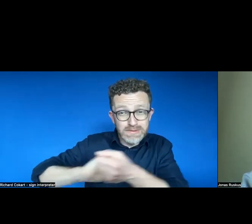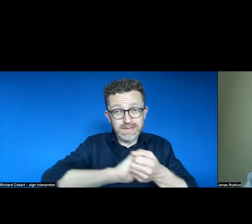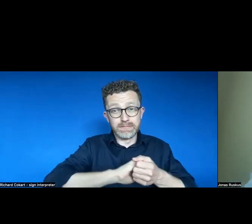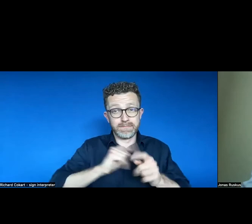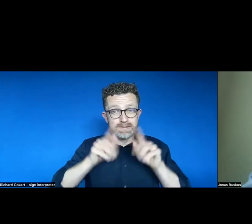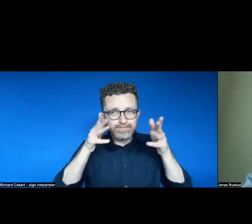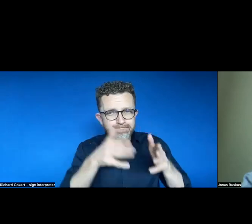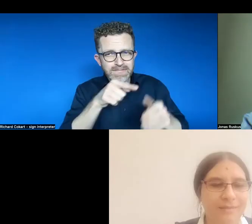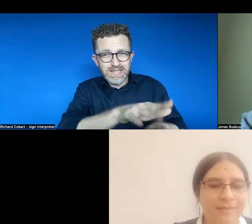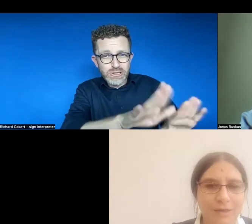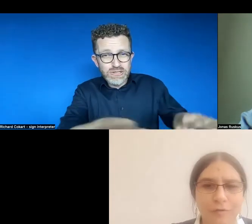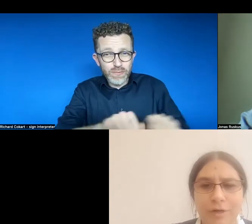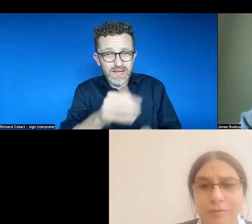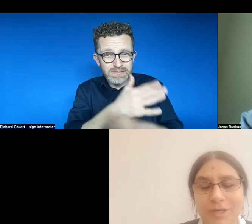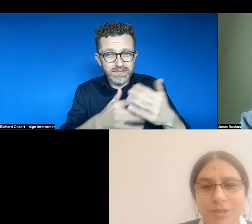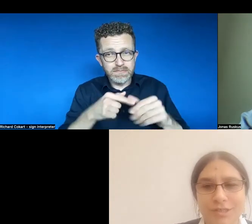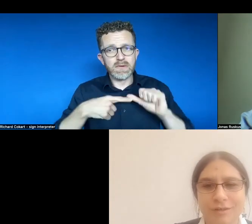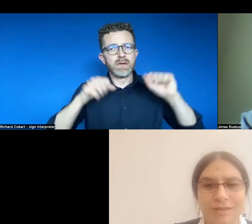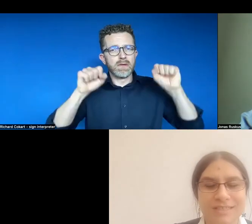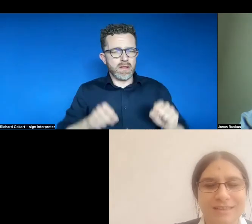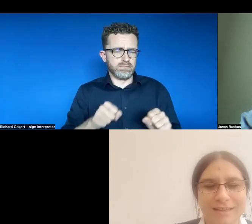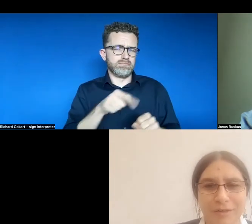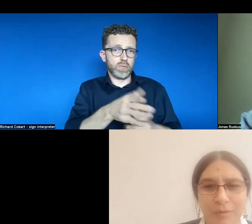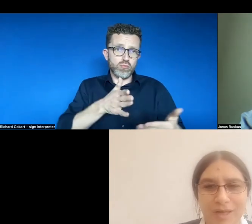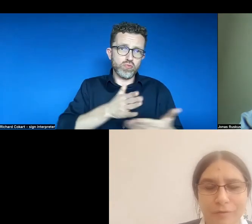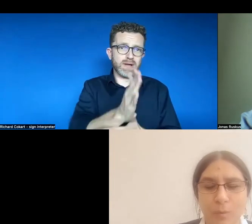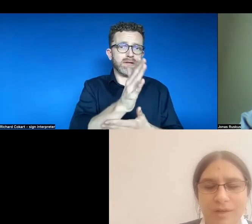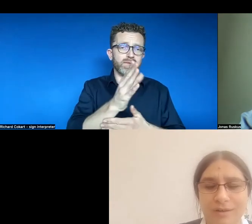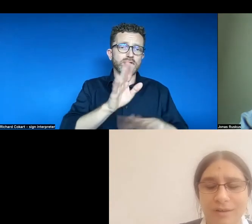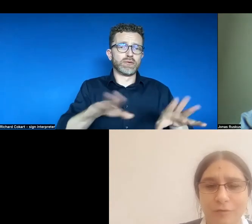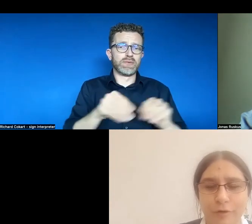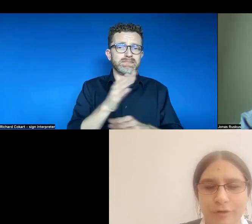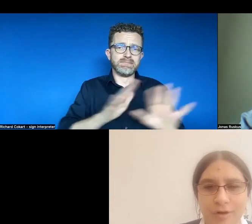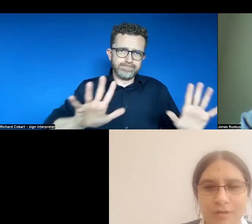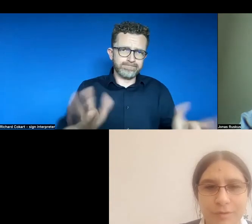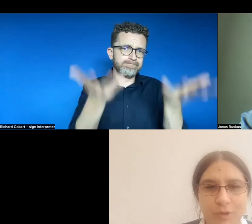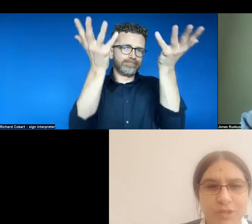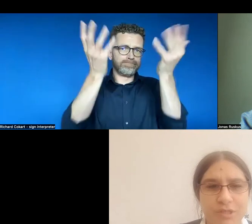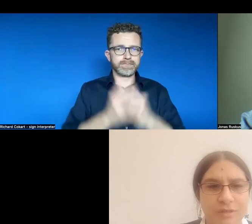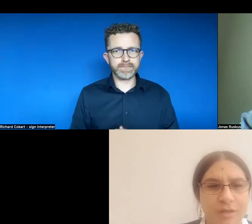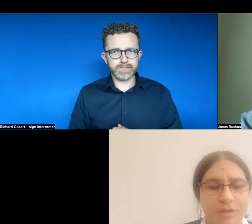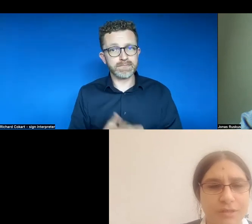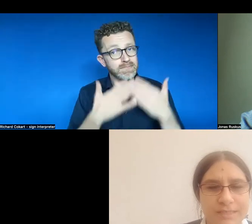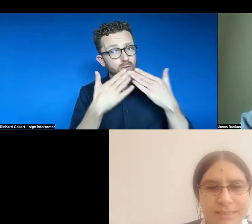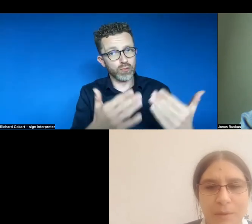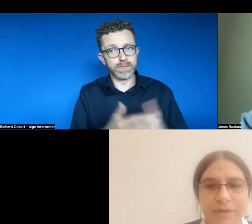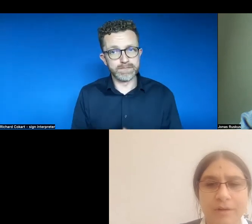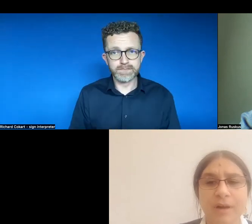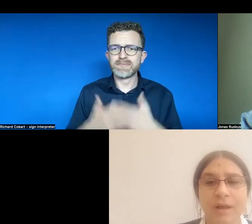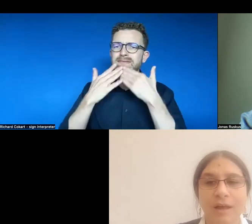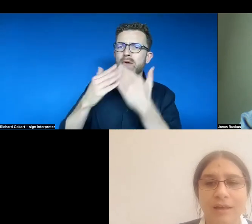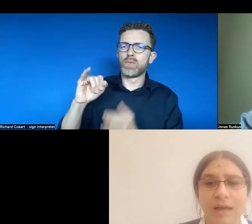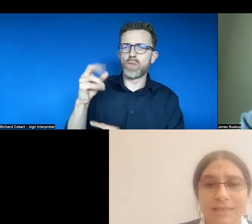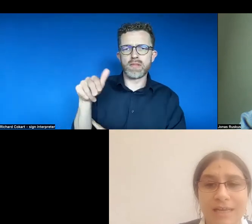Thank you. Thank you very much, Jonas, and thank you everyone for your contribution to this